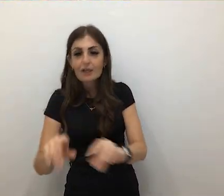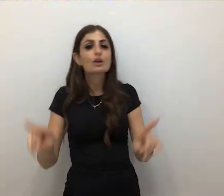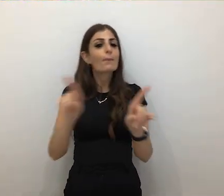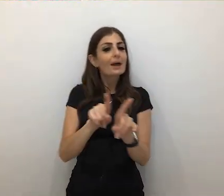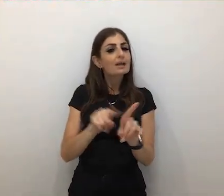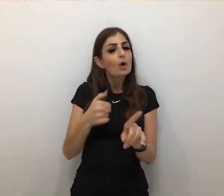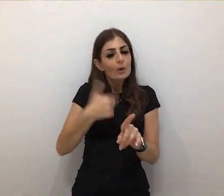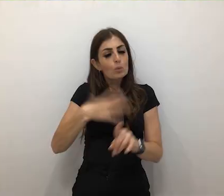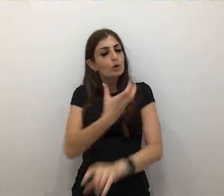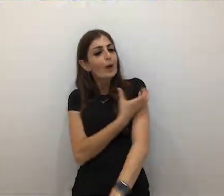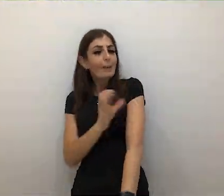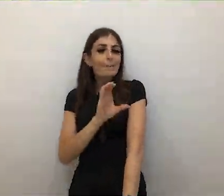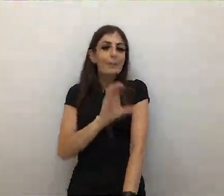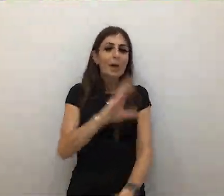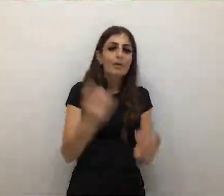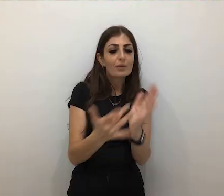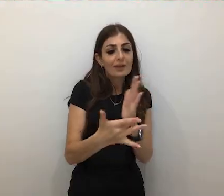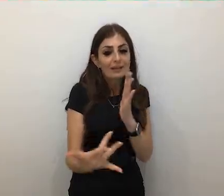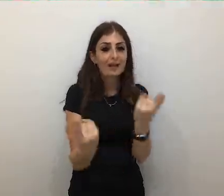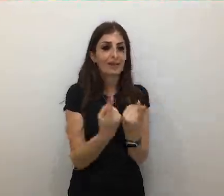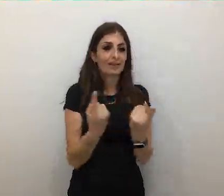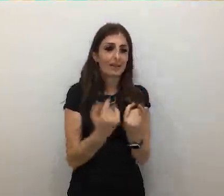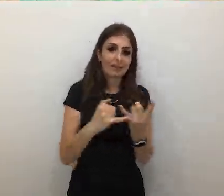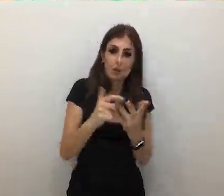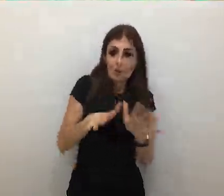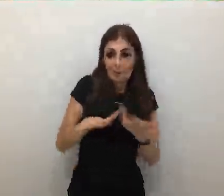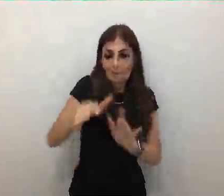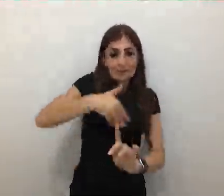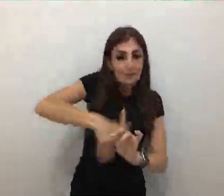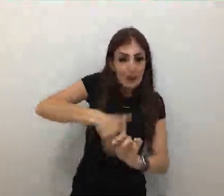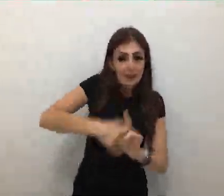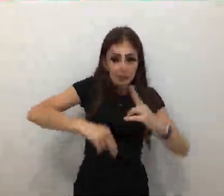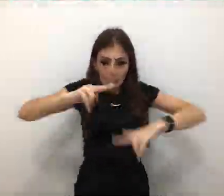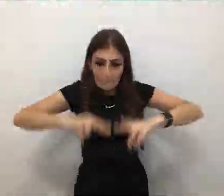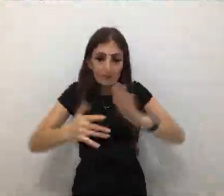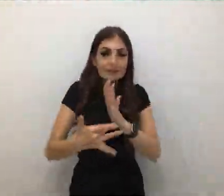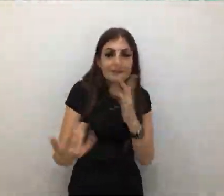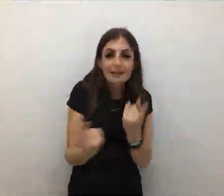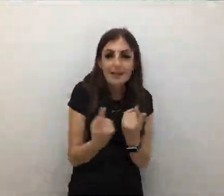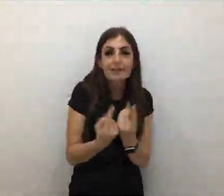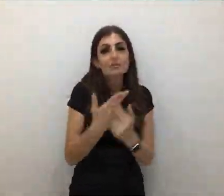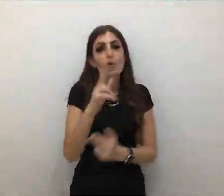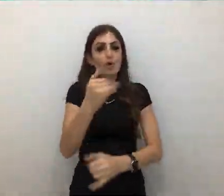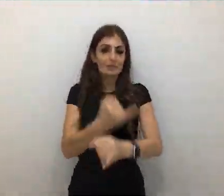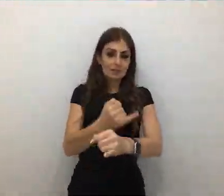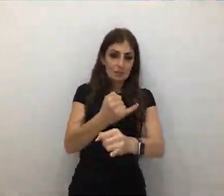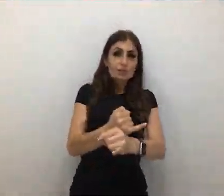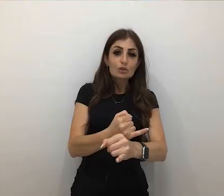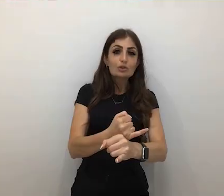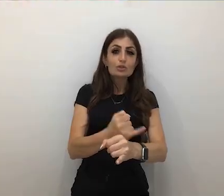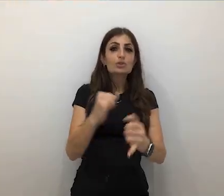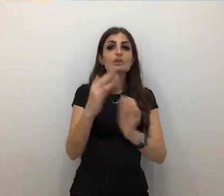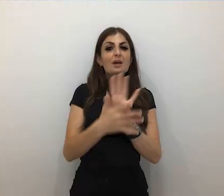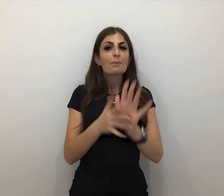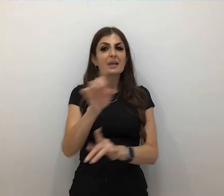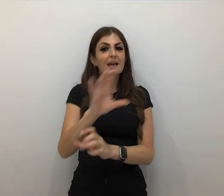also empower them with tech products. So we've been quite busy behind the scenes building tech products for these institutions so that they're not reliant